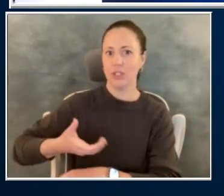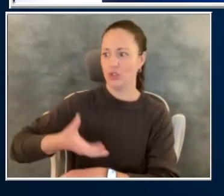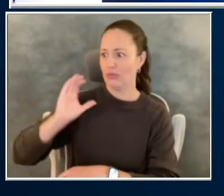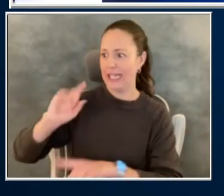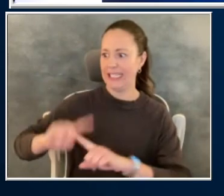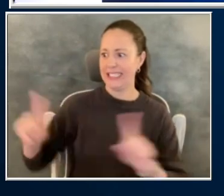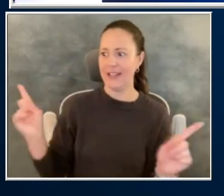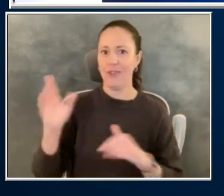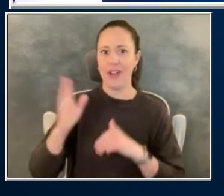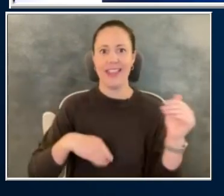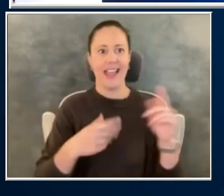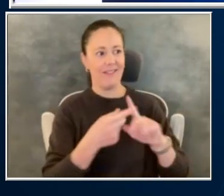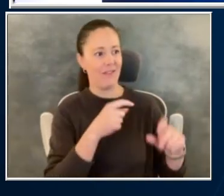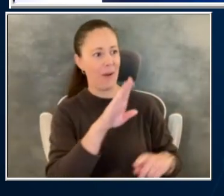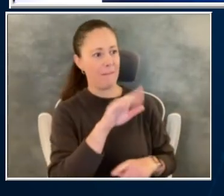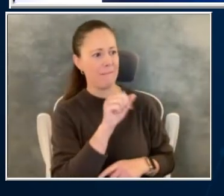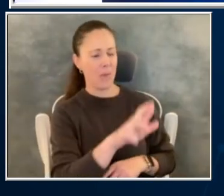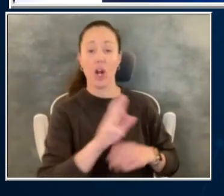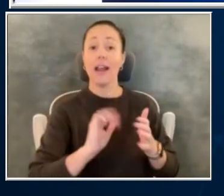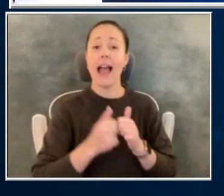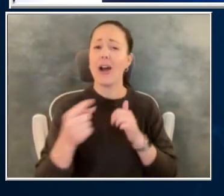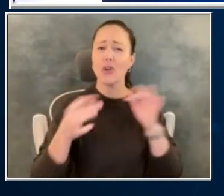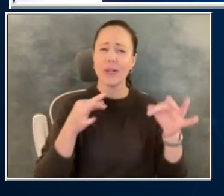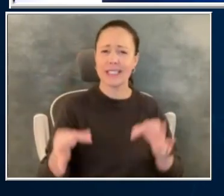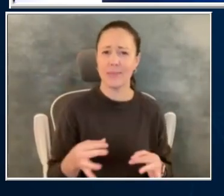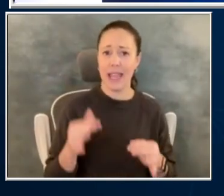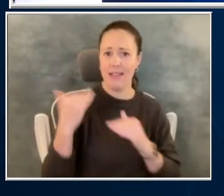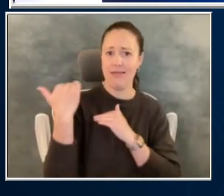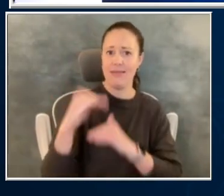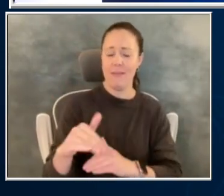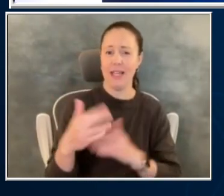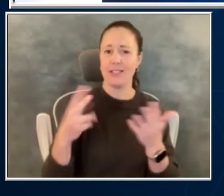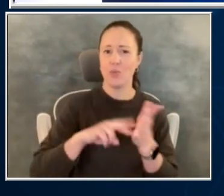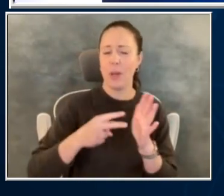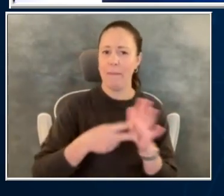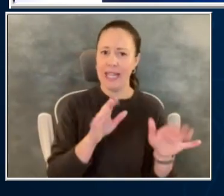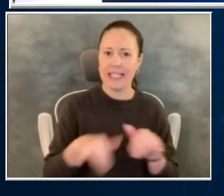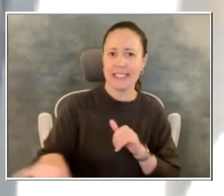the cutoff limits and what a standard drink is related to that?